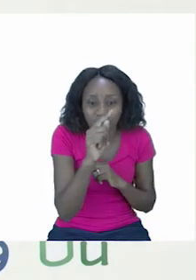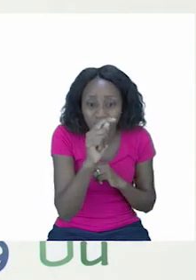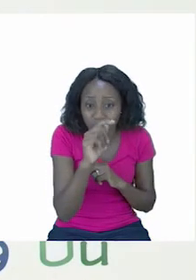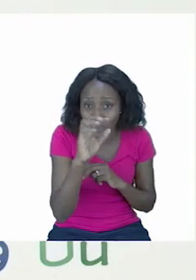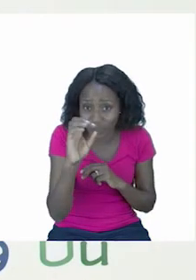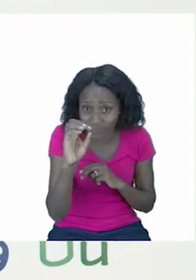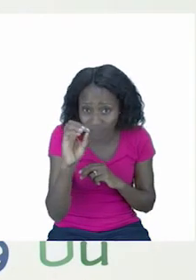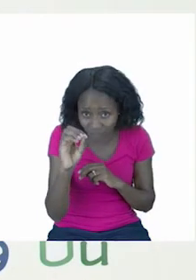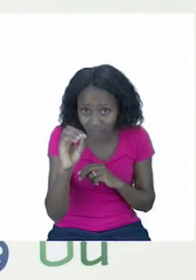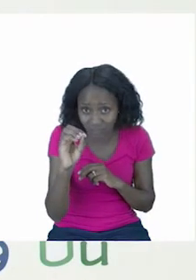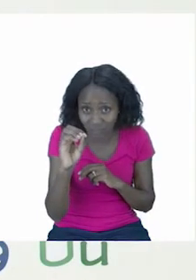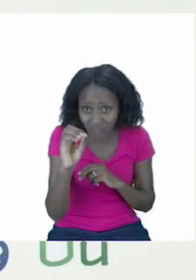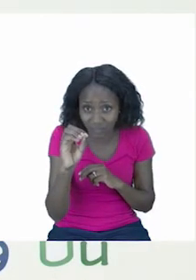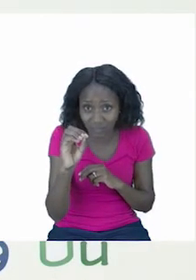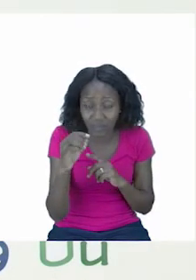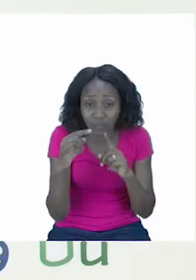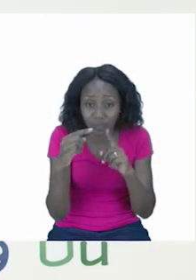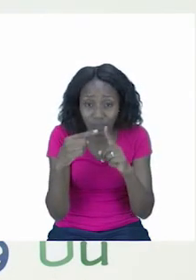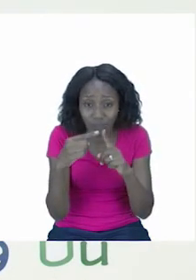Two.